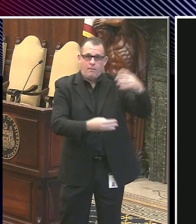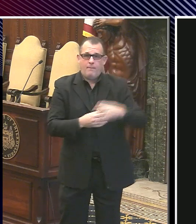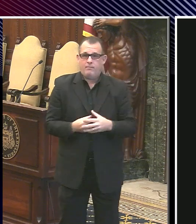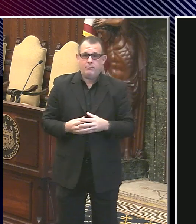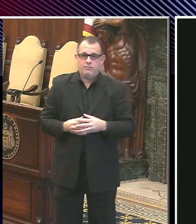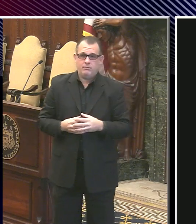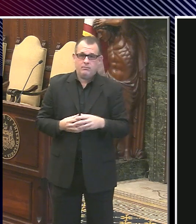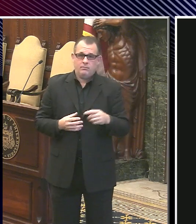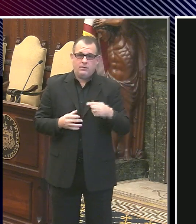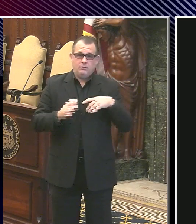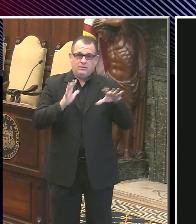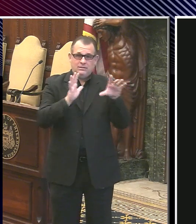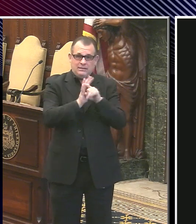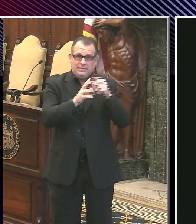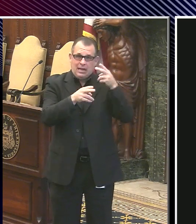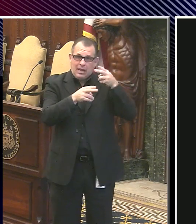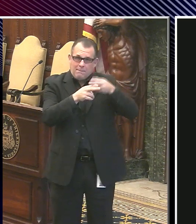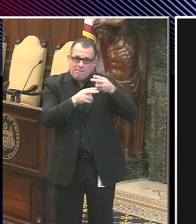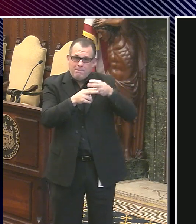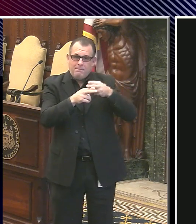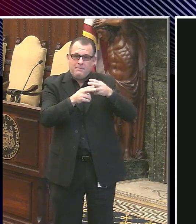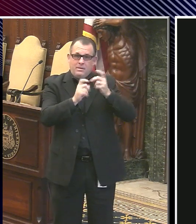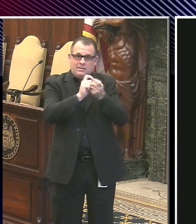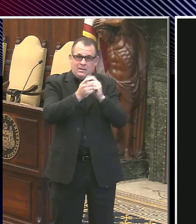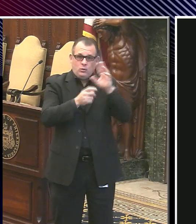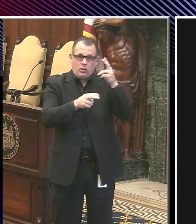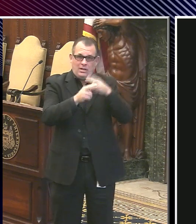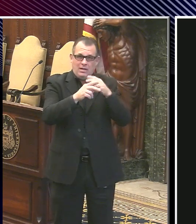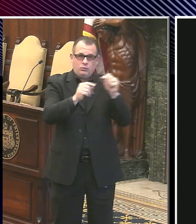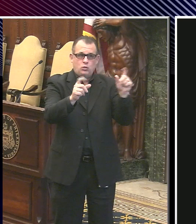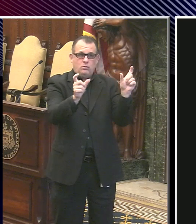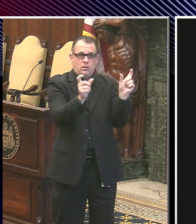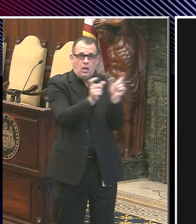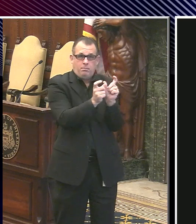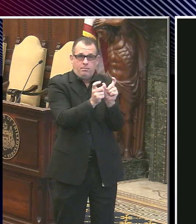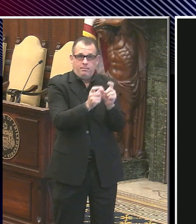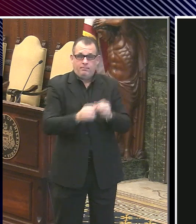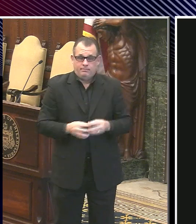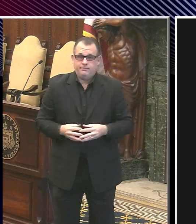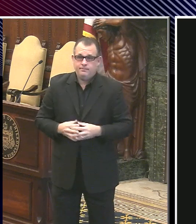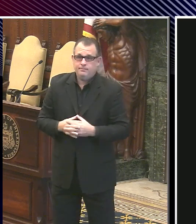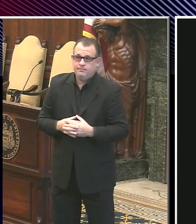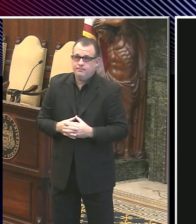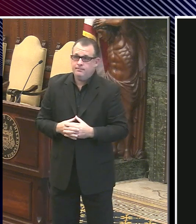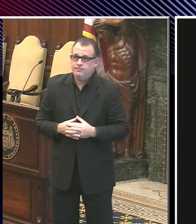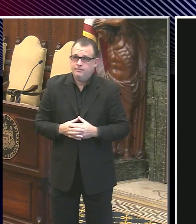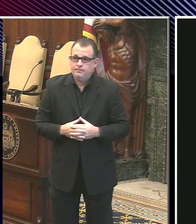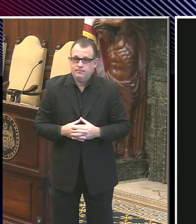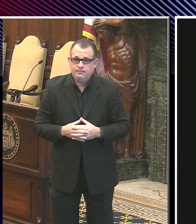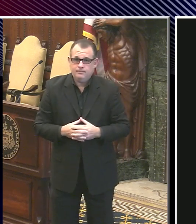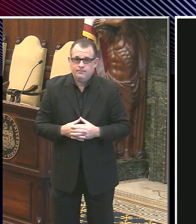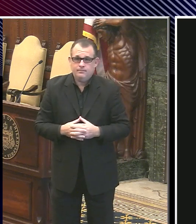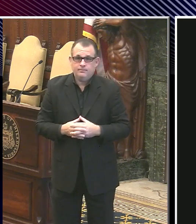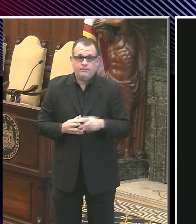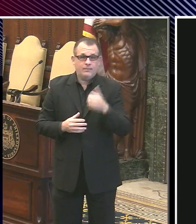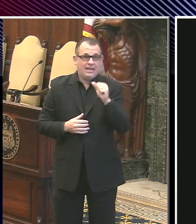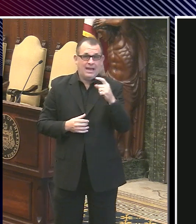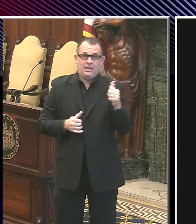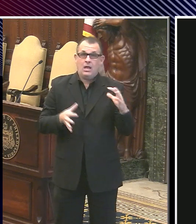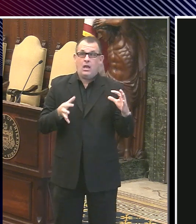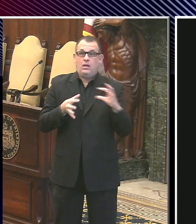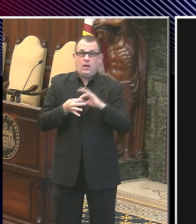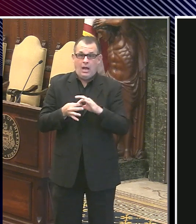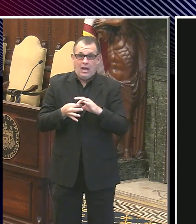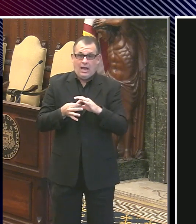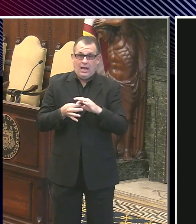selecting rename, and then including your media affiliation in your name. Anyone logged in without listing their full